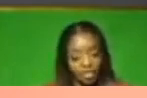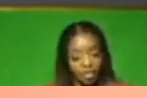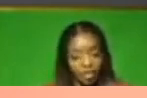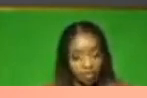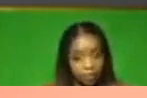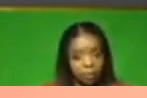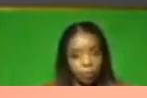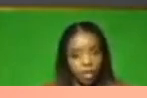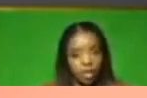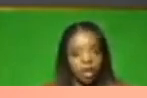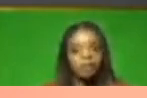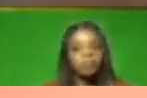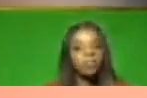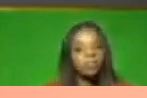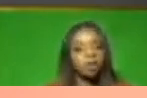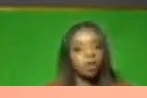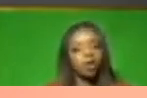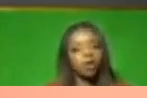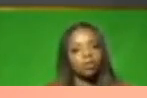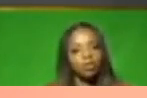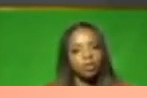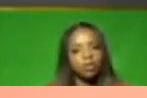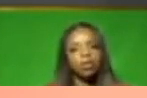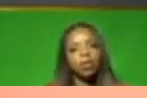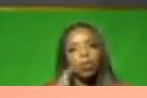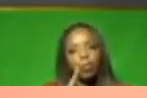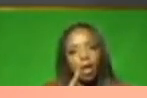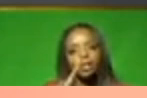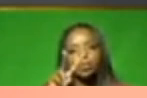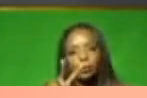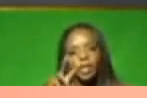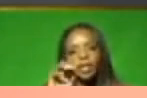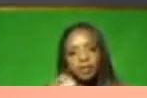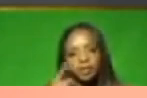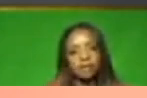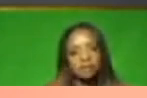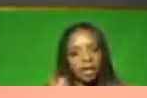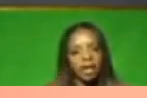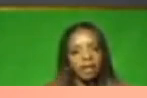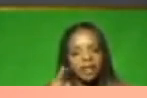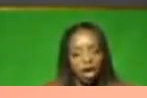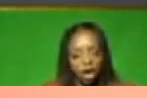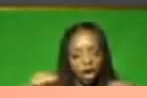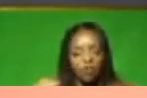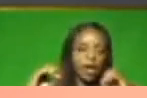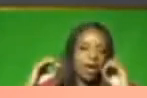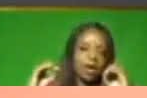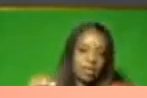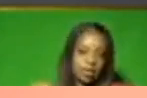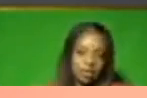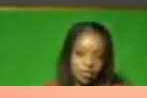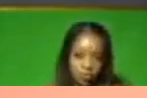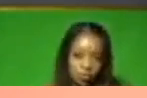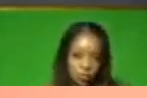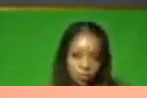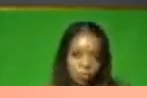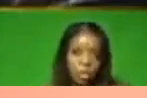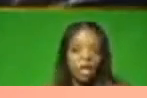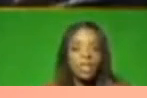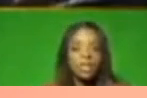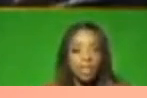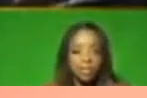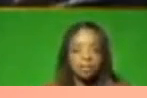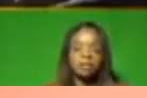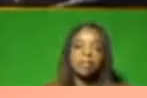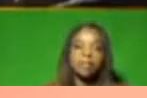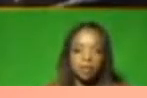country will have gone for 120 days without load shedding. And this is something to be